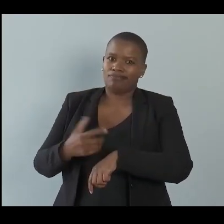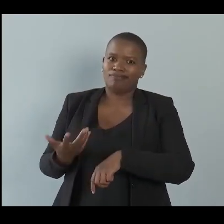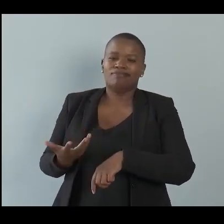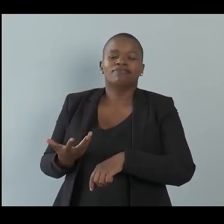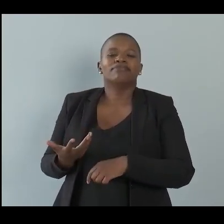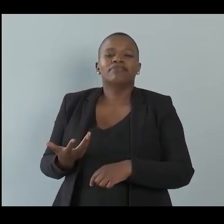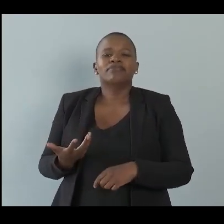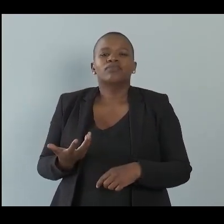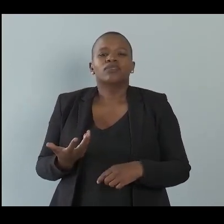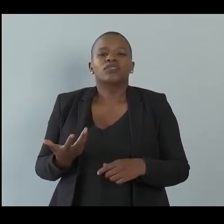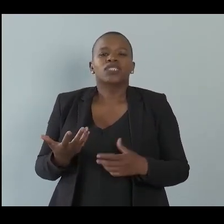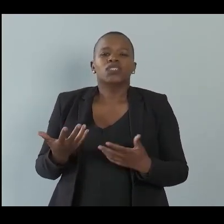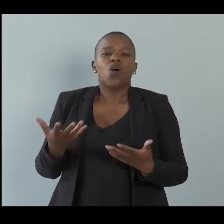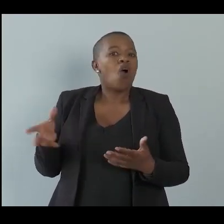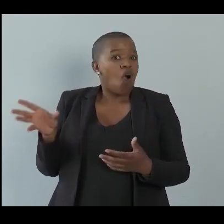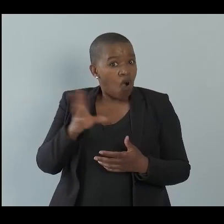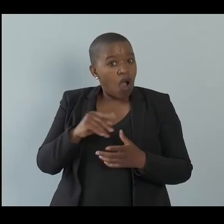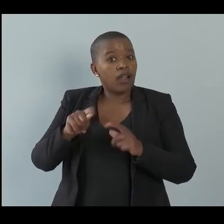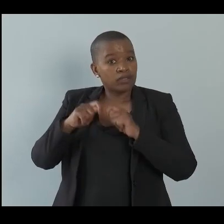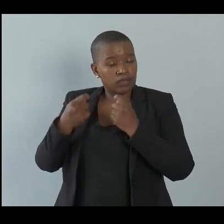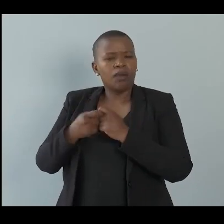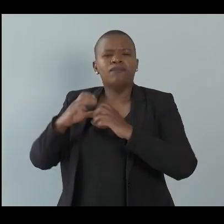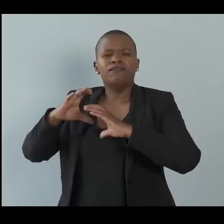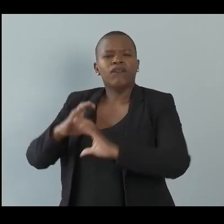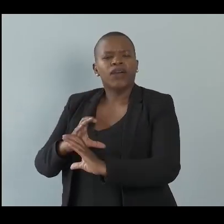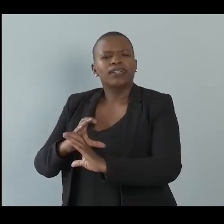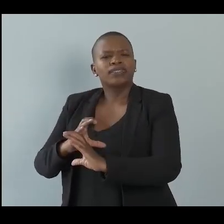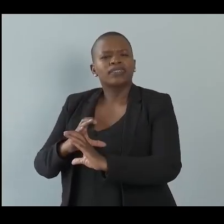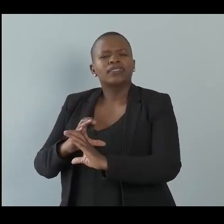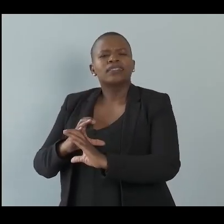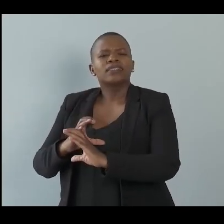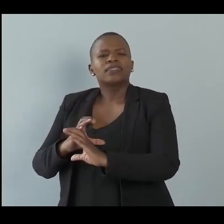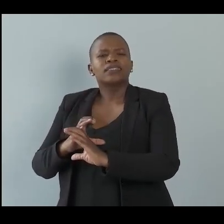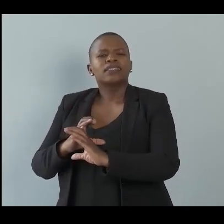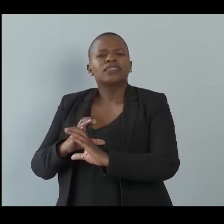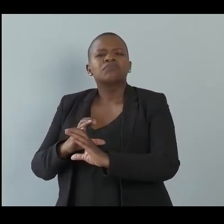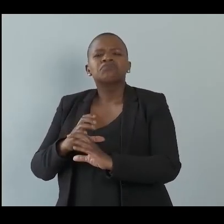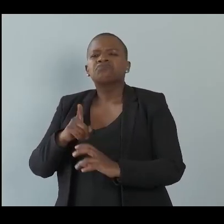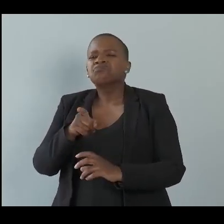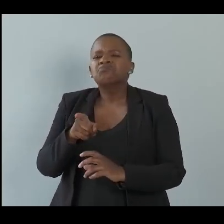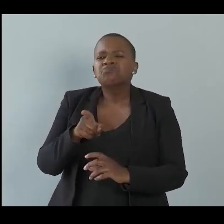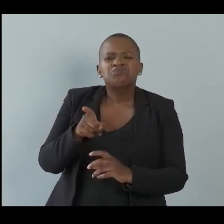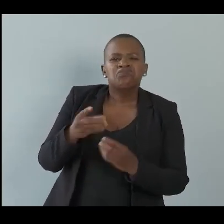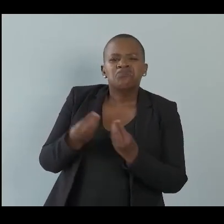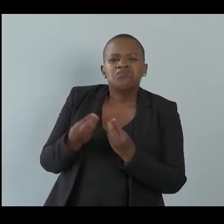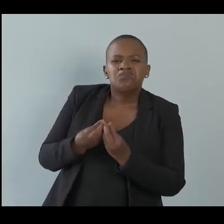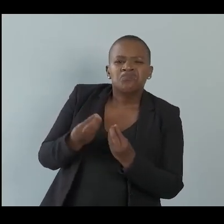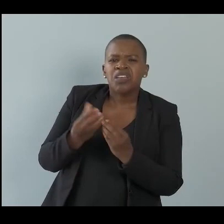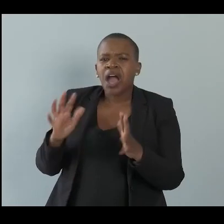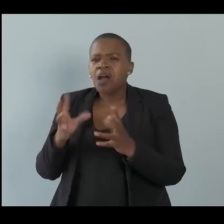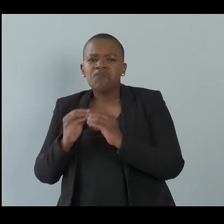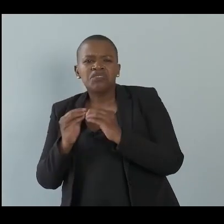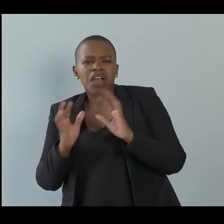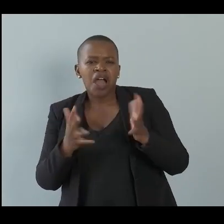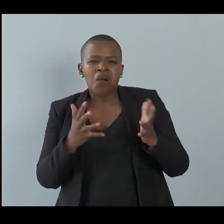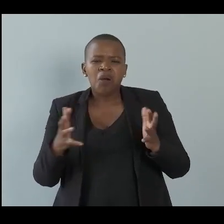all Grant and his team's focus has been on rectifying and focusing the business. And with that comes increased